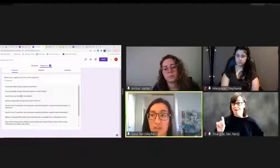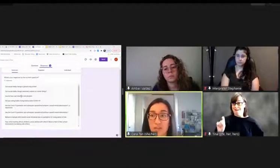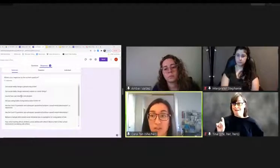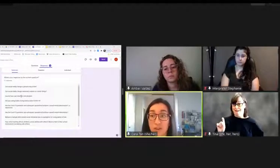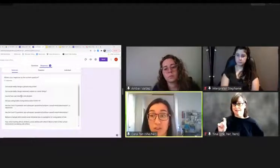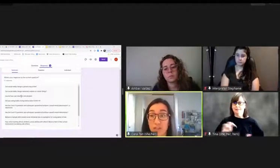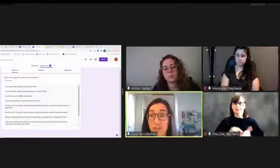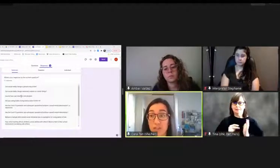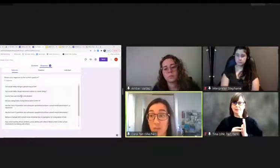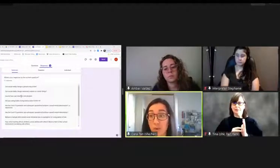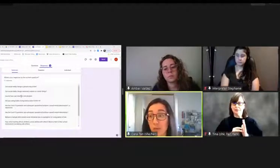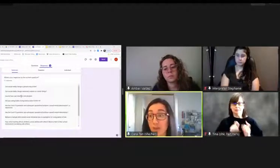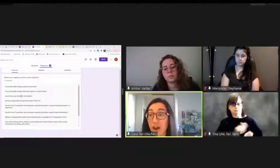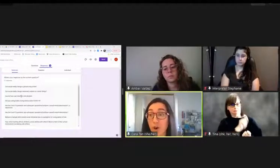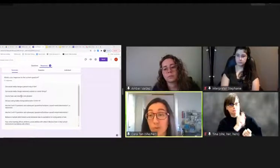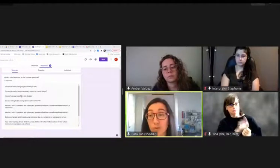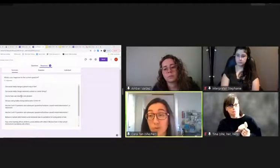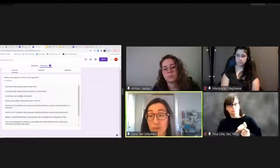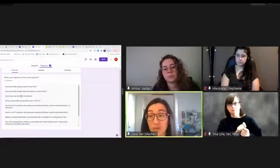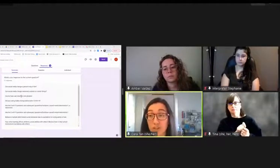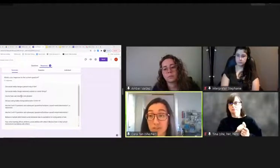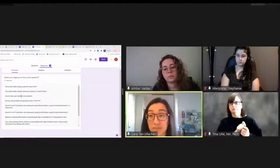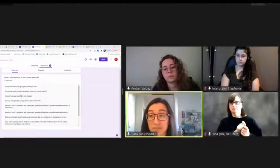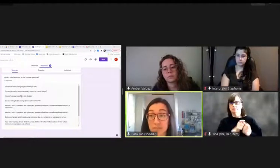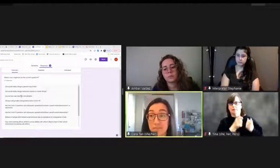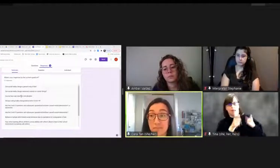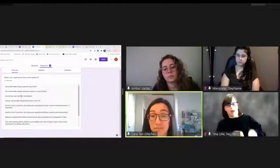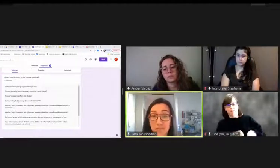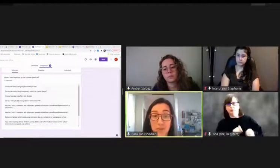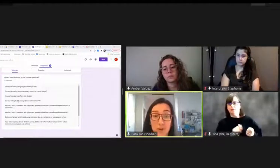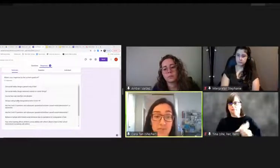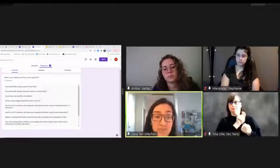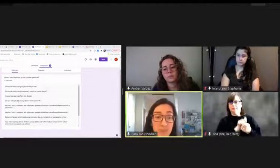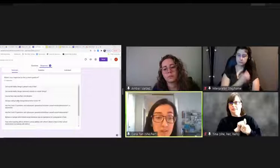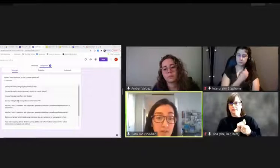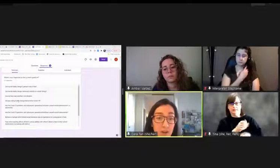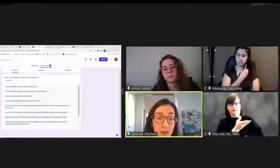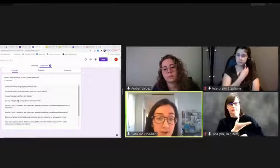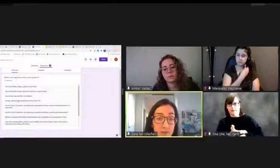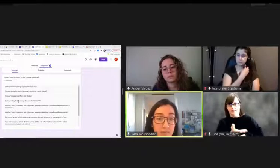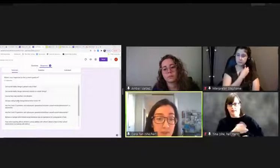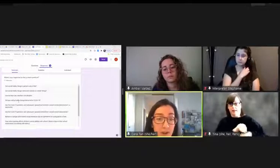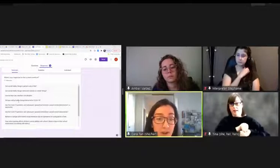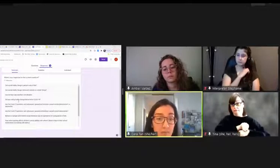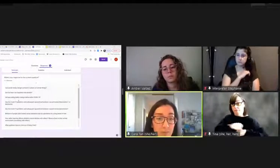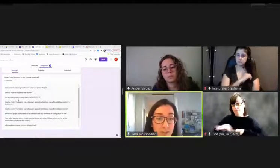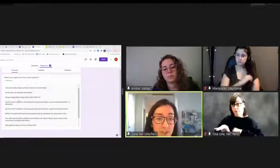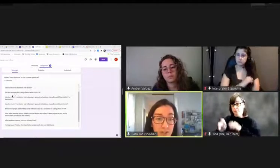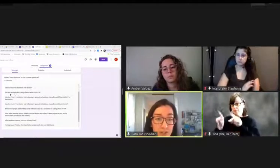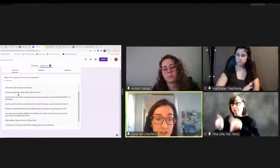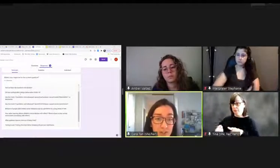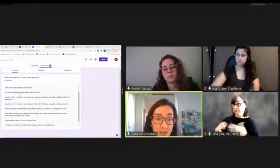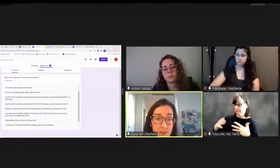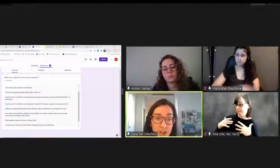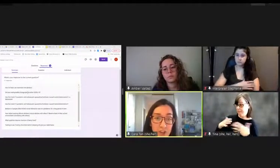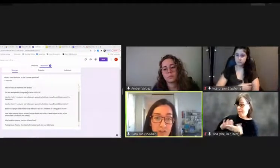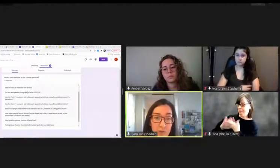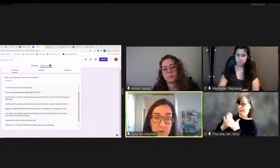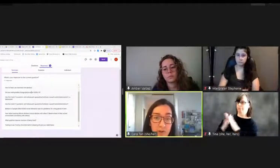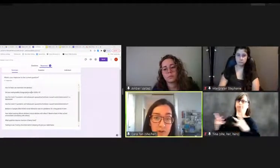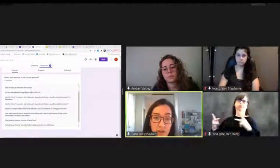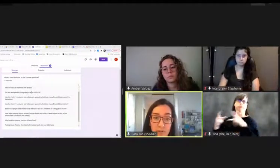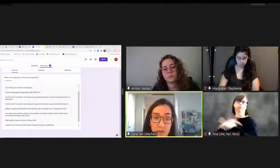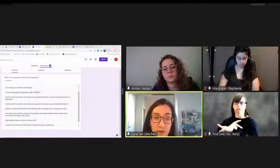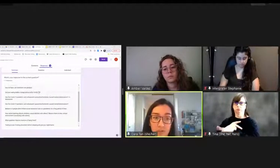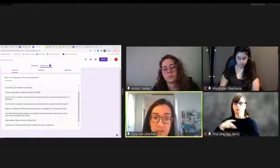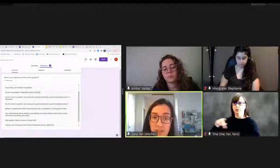the easier it is to come up with how we would observe it. Right? Okay. Did your eating habits change